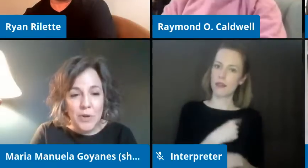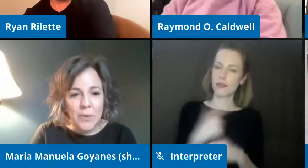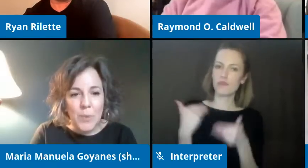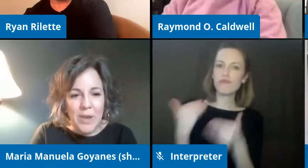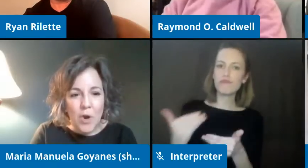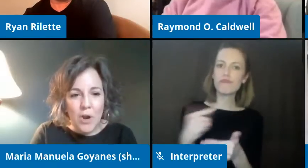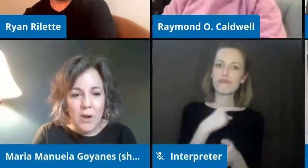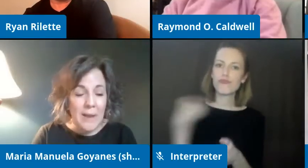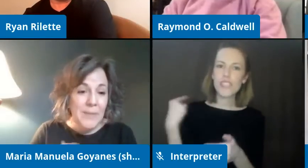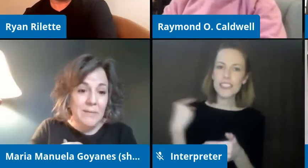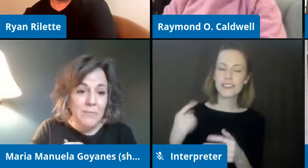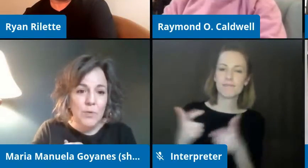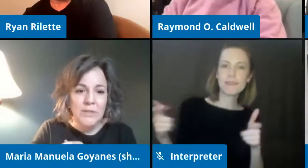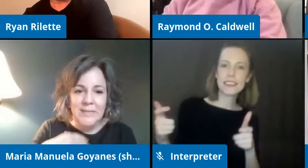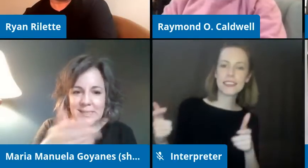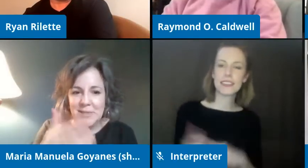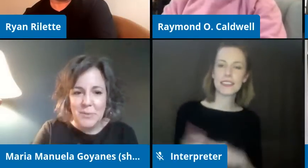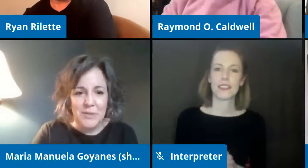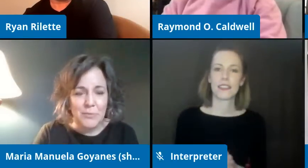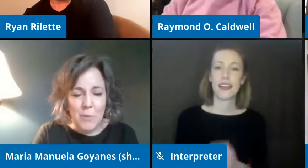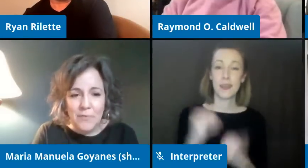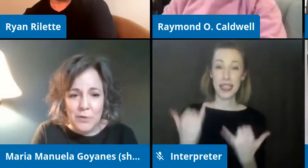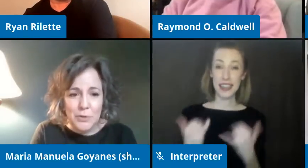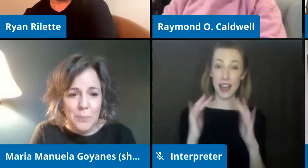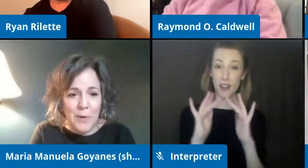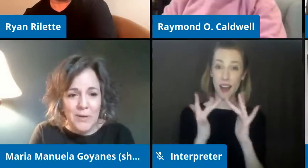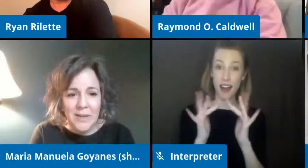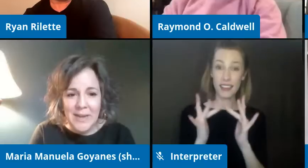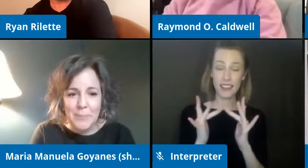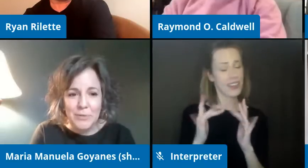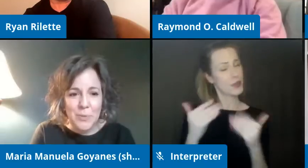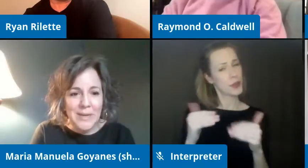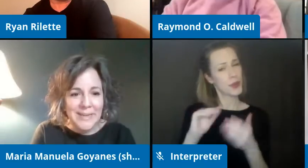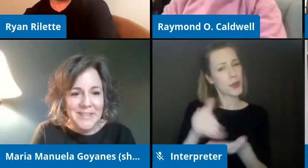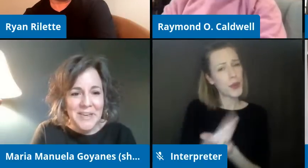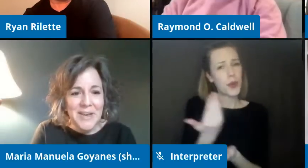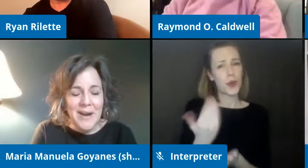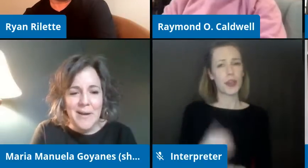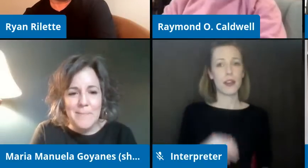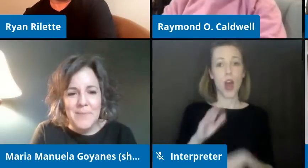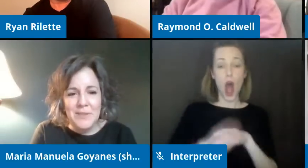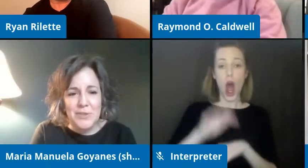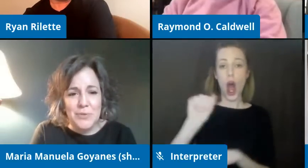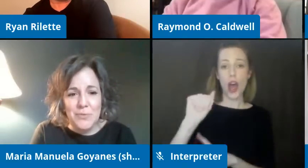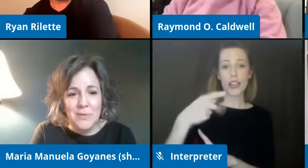And we are, Wooly is going to throw a virtual party on April 20th